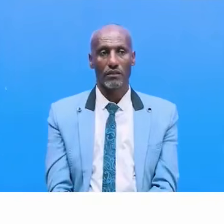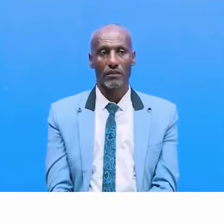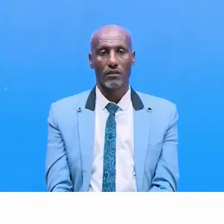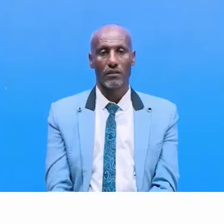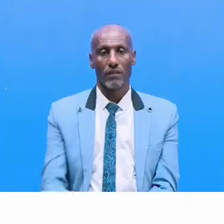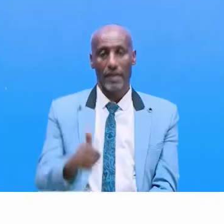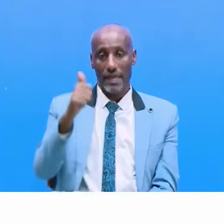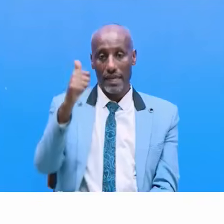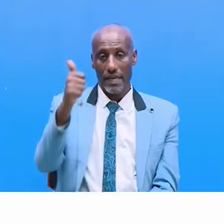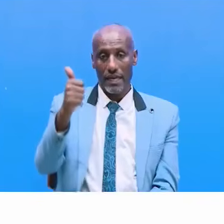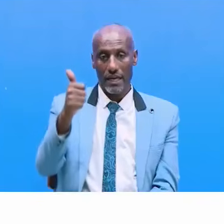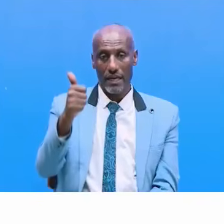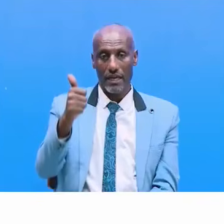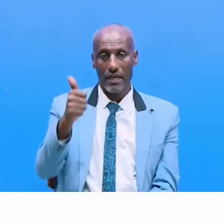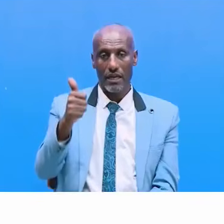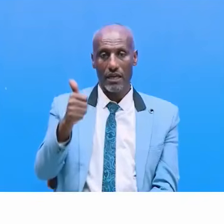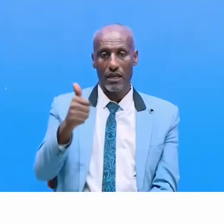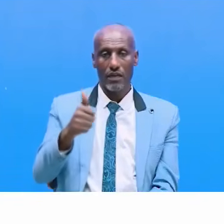A,